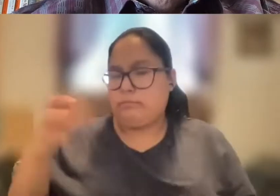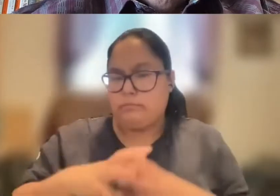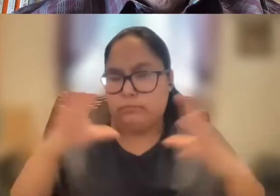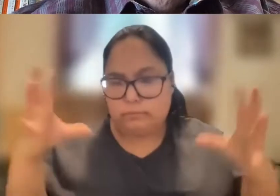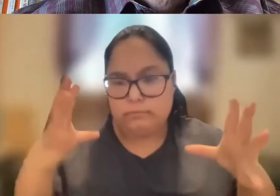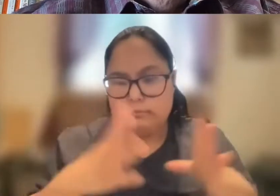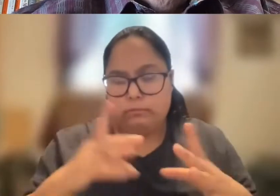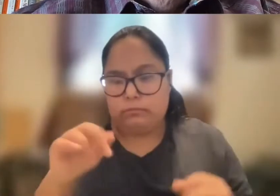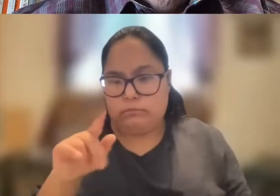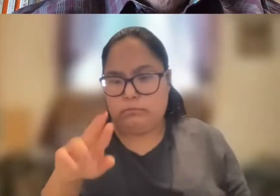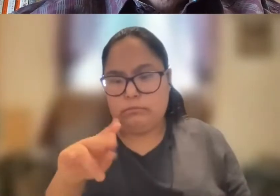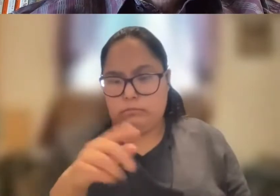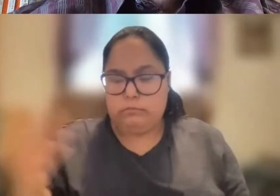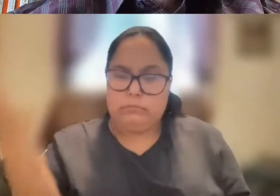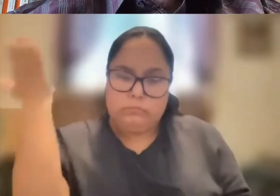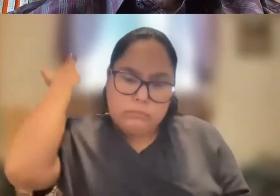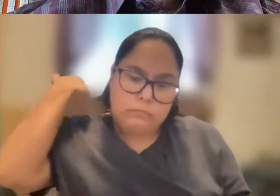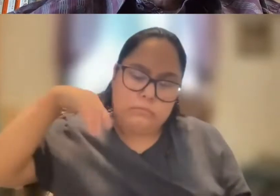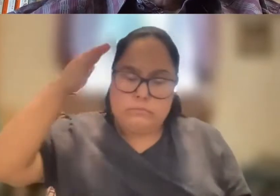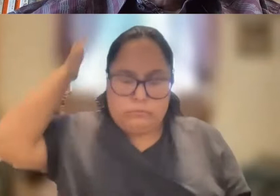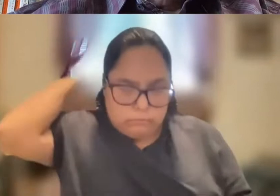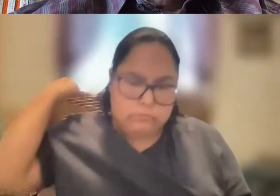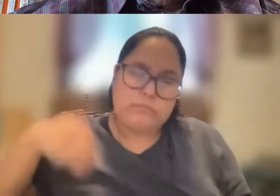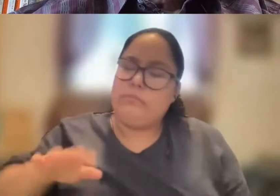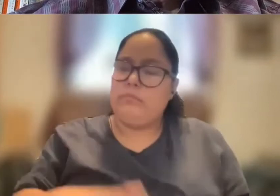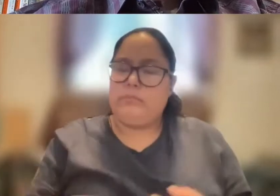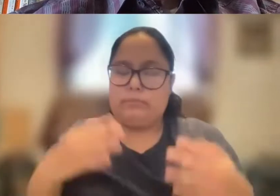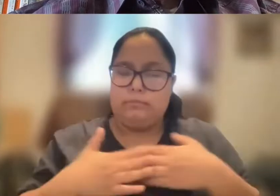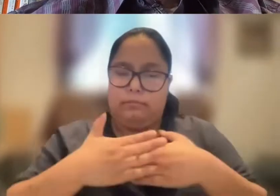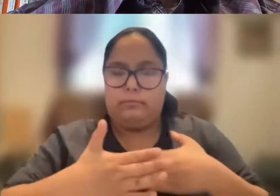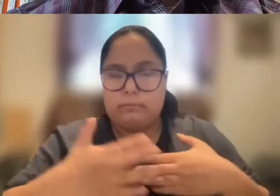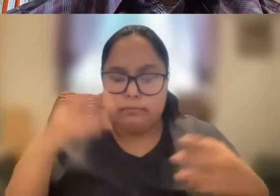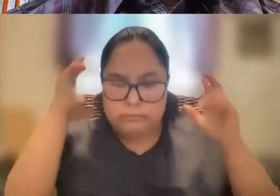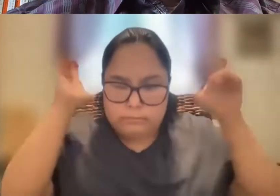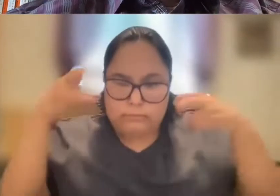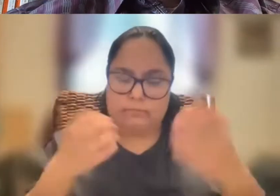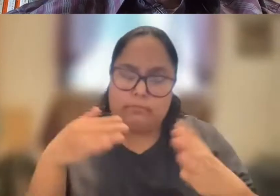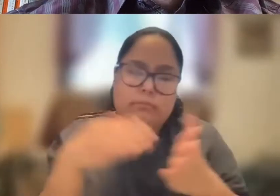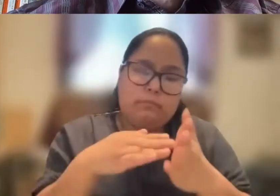of your traumas and damage behind you, you have to face these demons again.